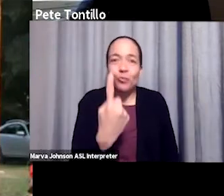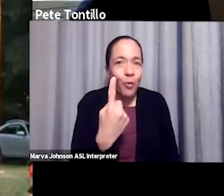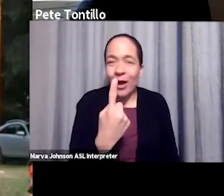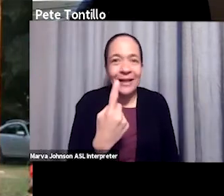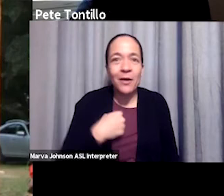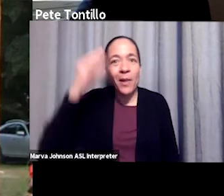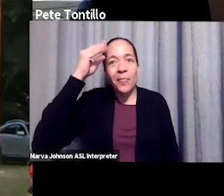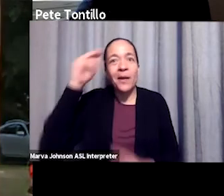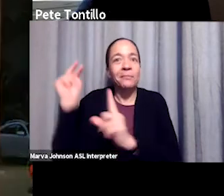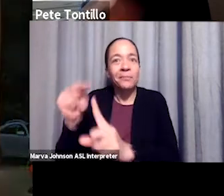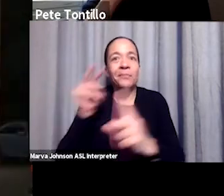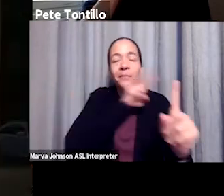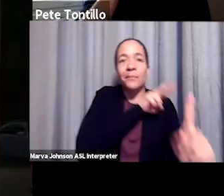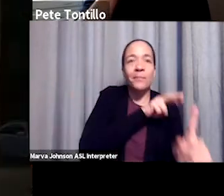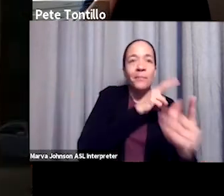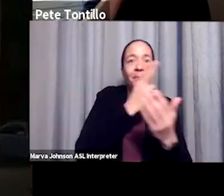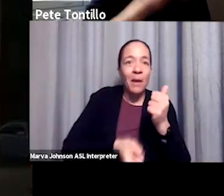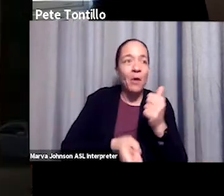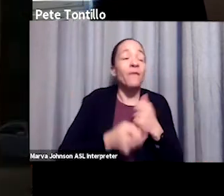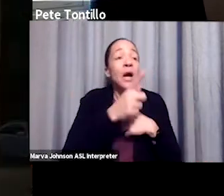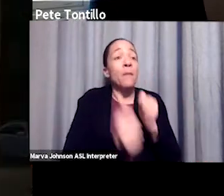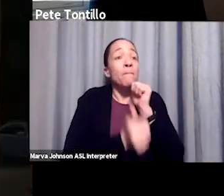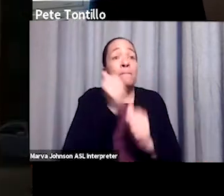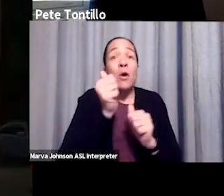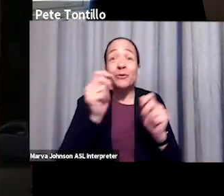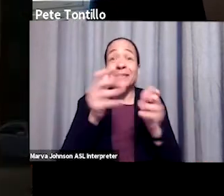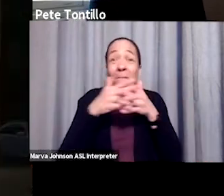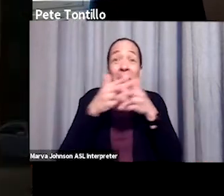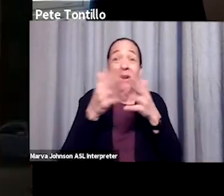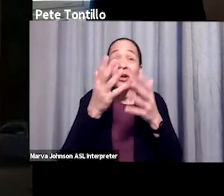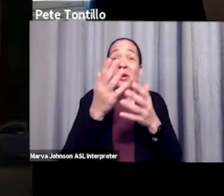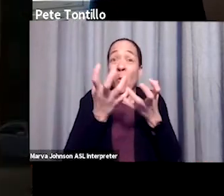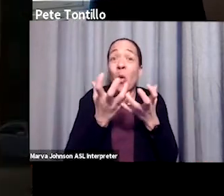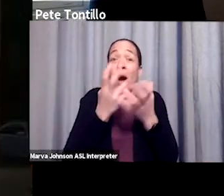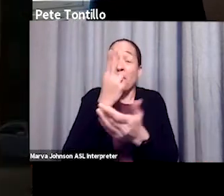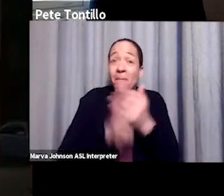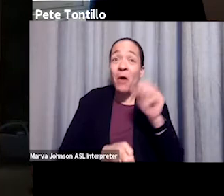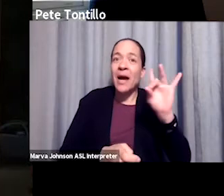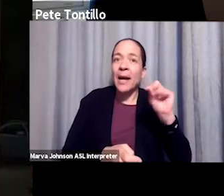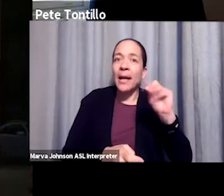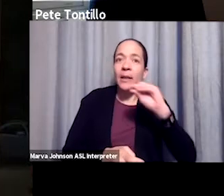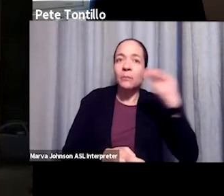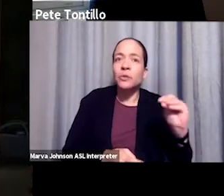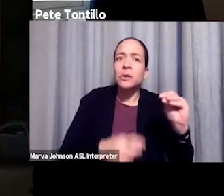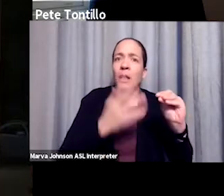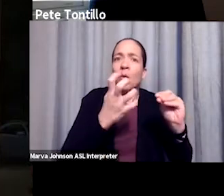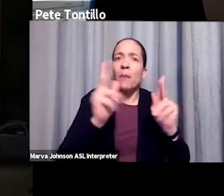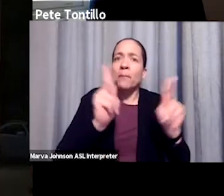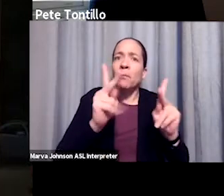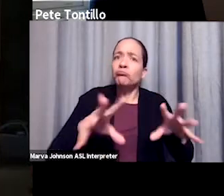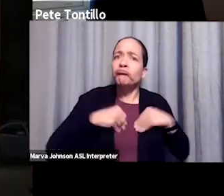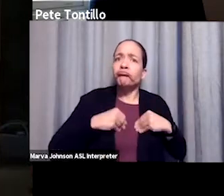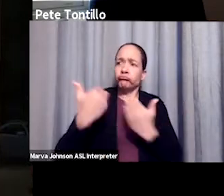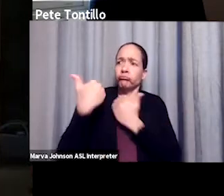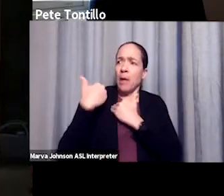survey research shown here shows that most Americans want both of these things. 80% of people want a country where people take responsibility for